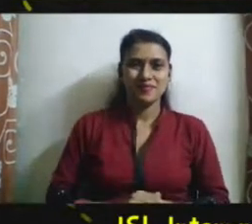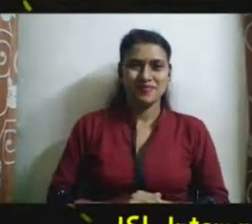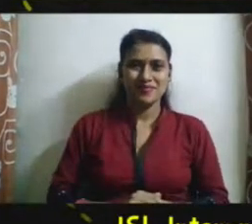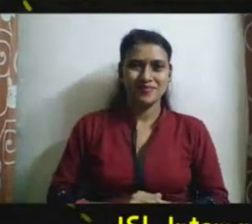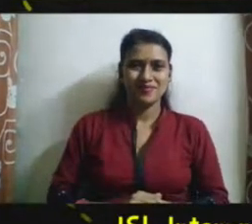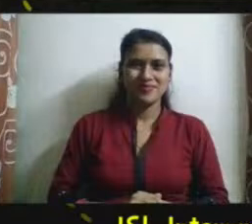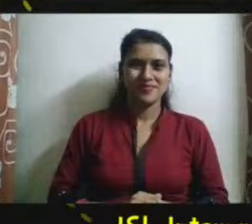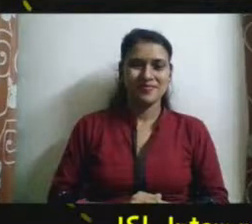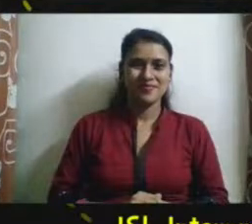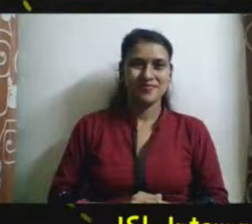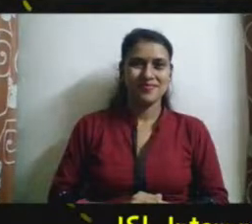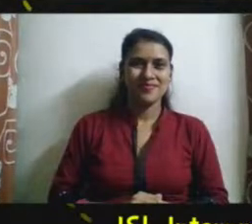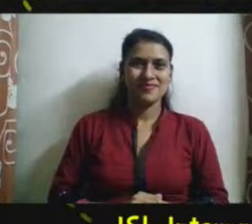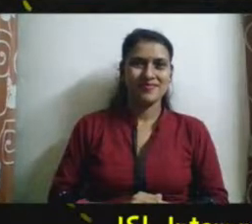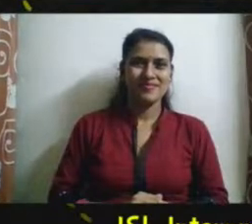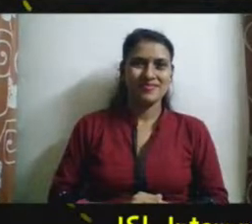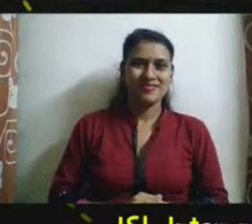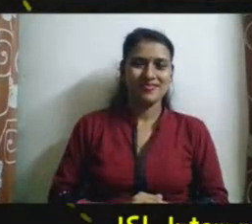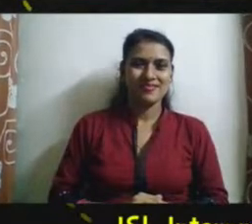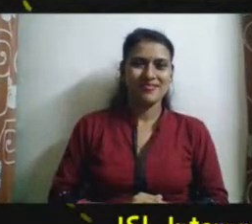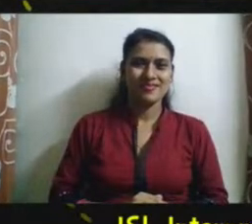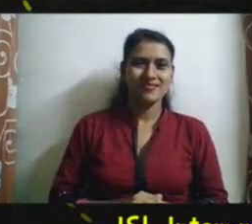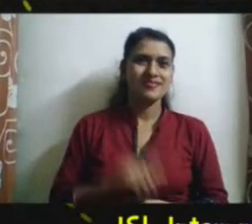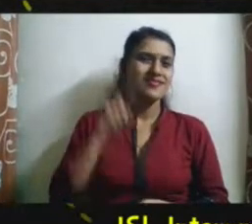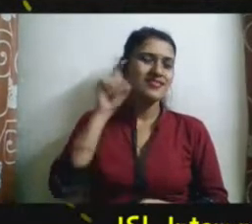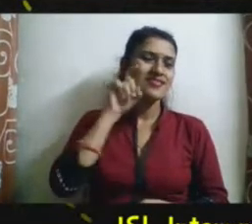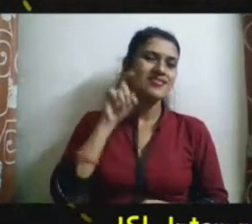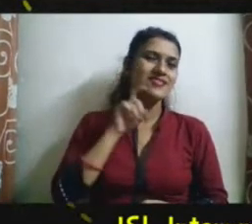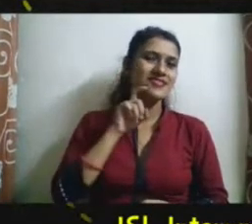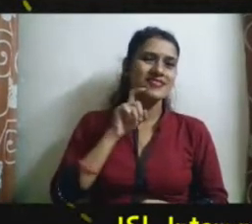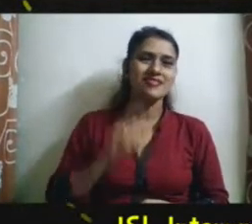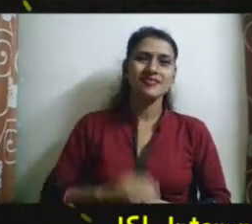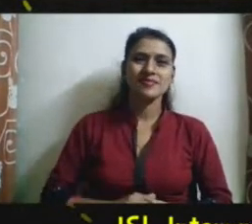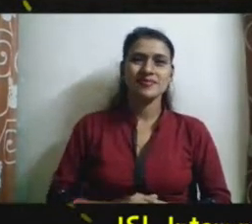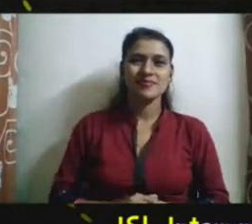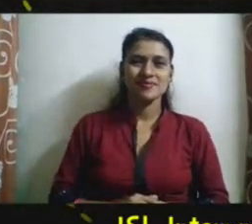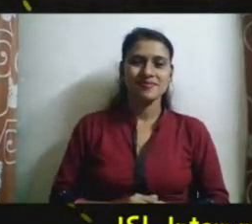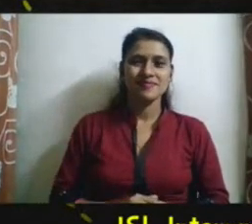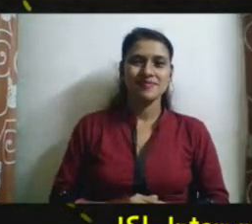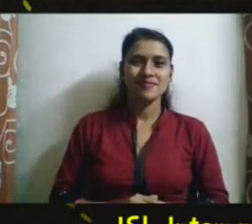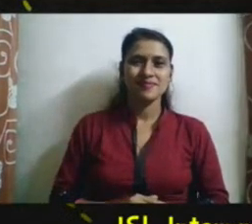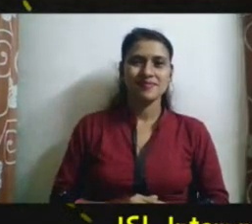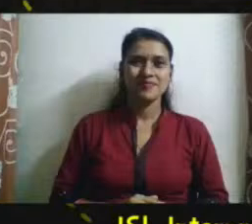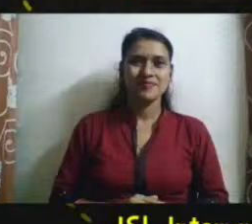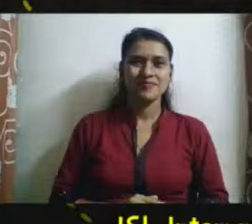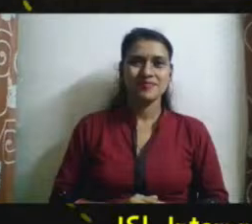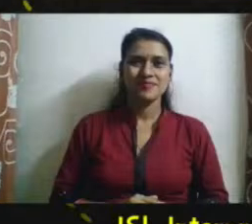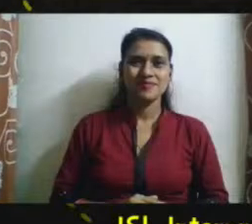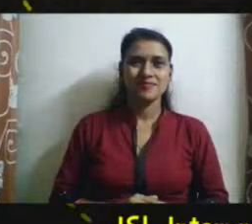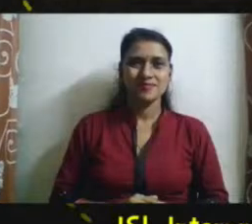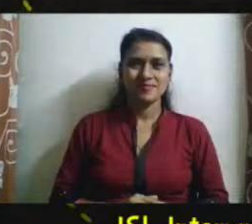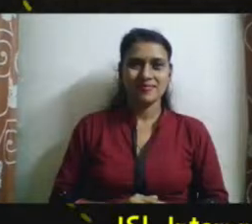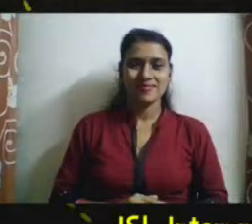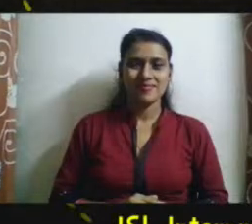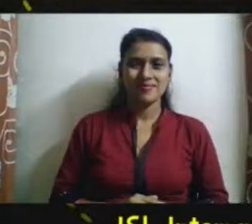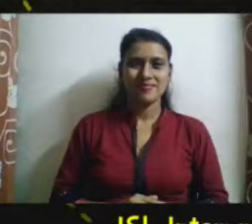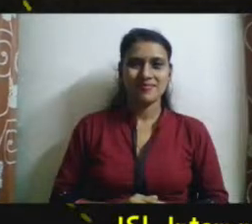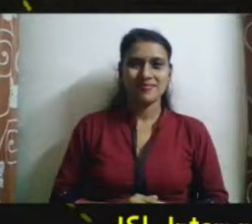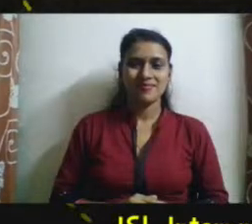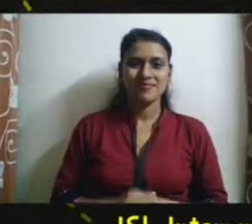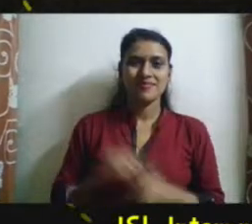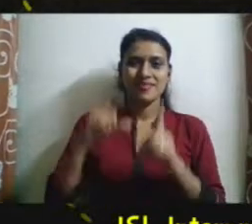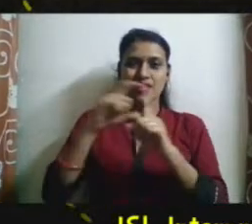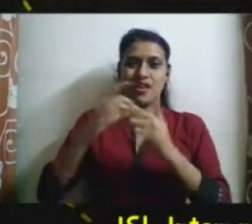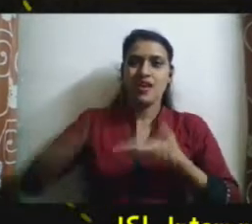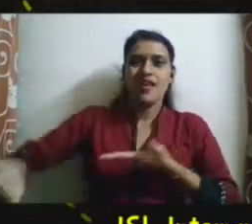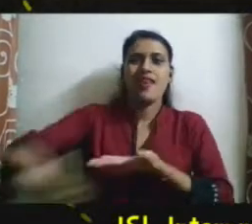sex. You do this and it's like two taps on your cheek. Data, which is a D, and then you